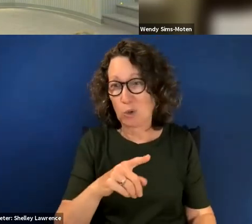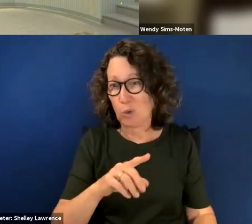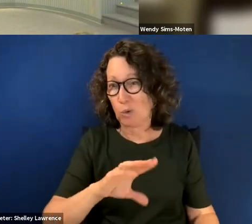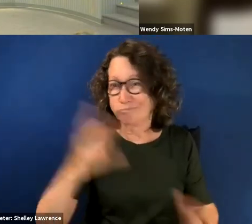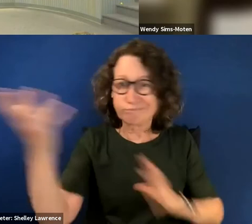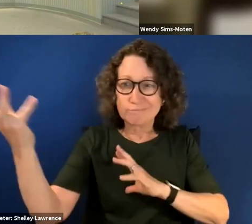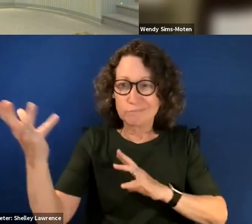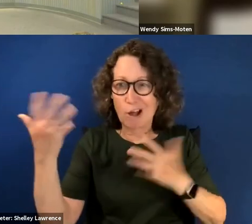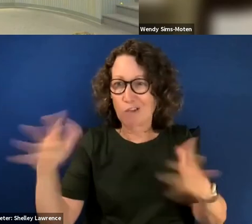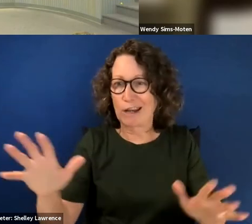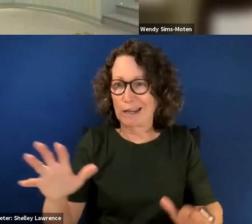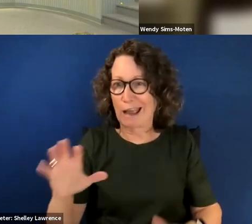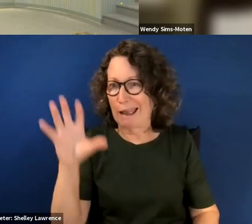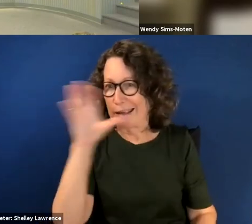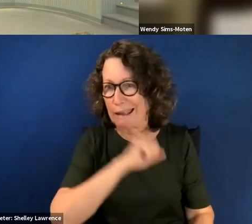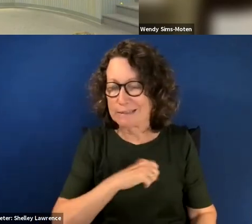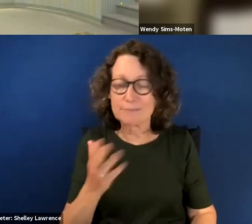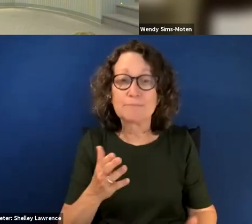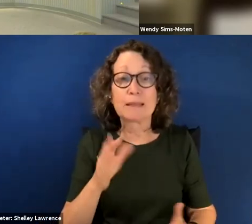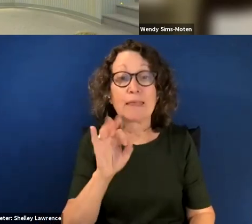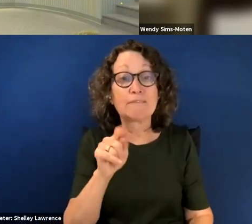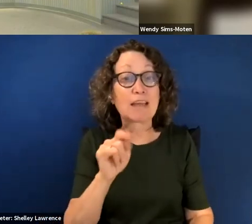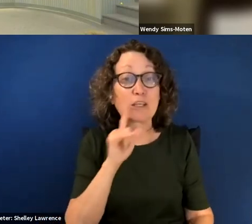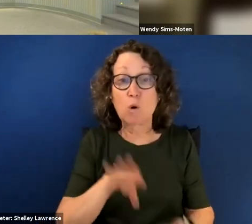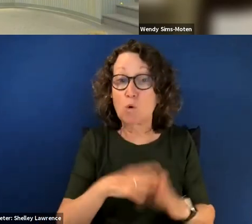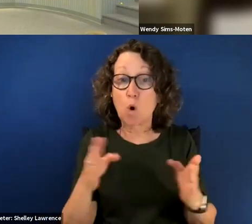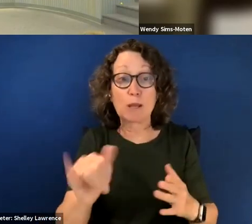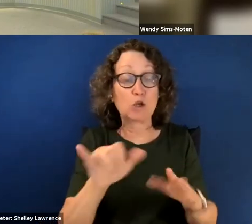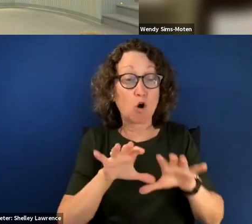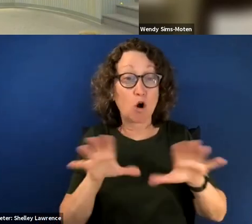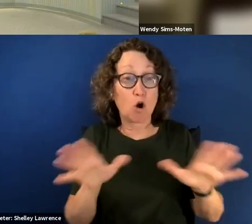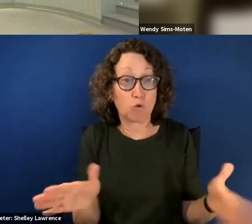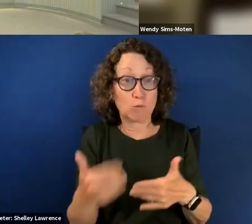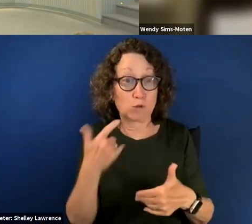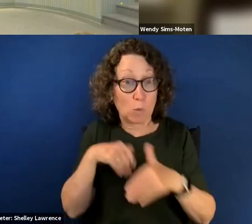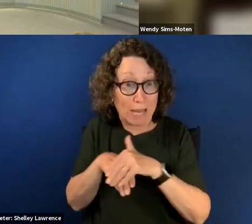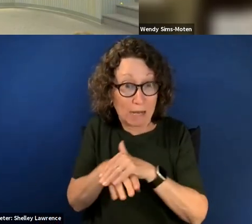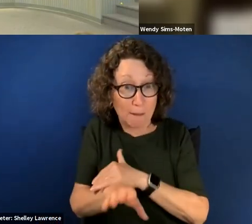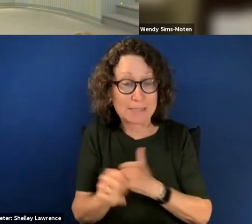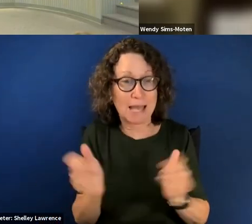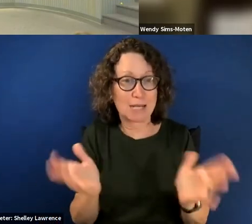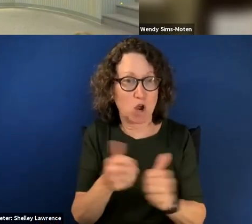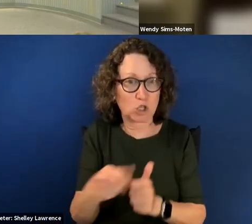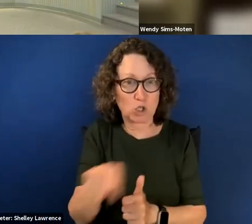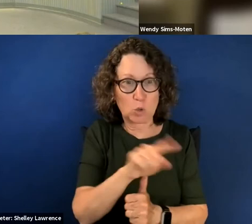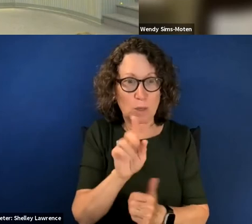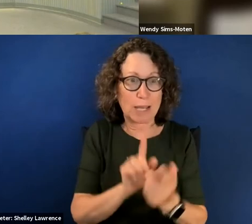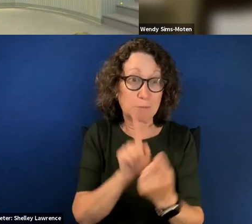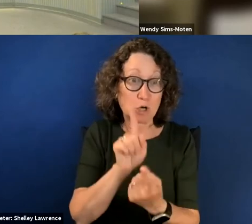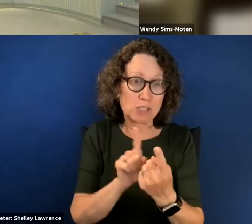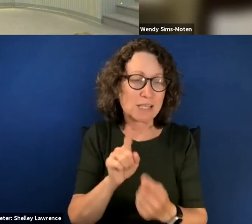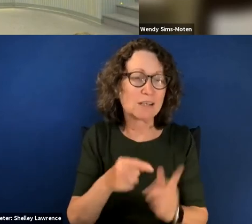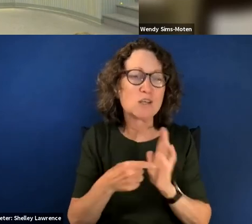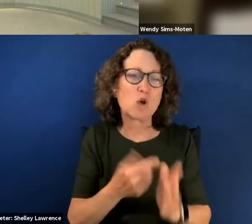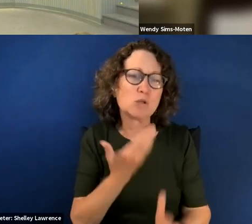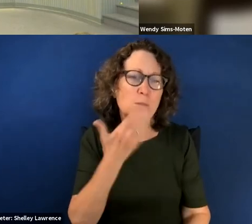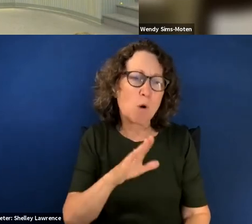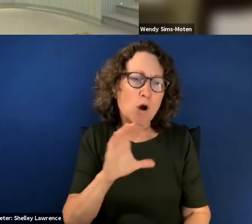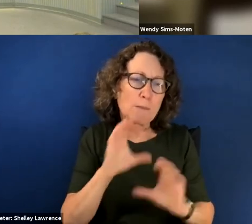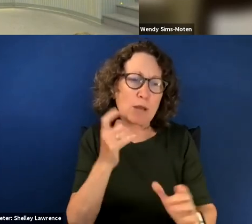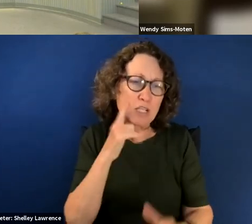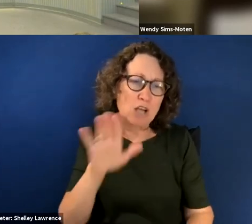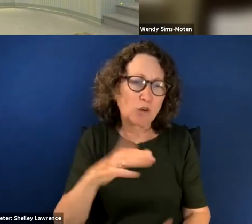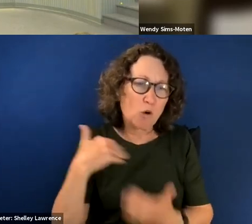again on that, I guess. The fact that you won't open your chambers so that we can at least come inside and talk to you in person shows really poor communication on your